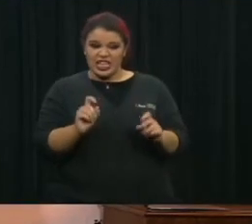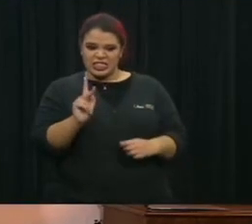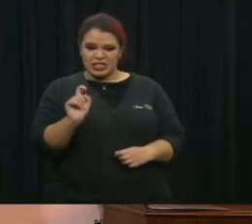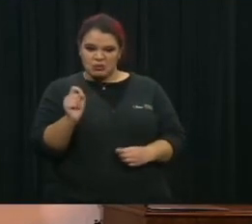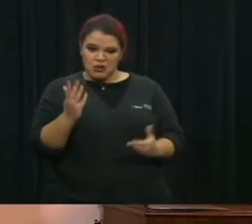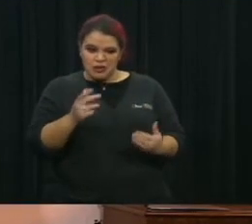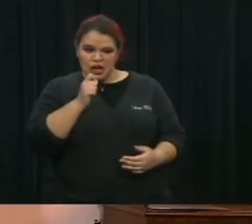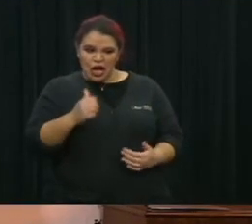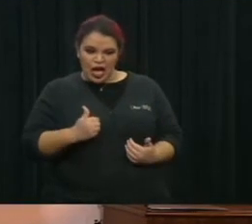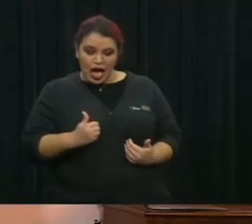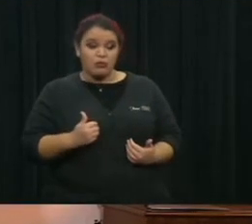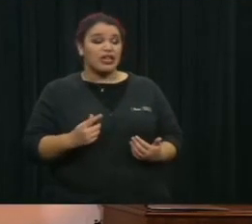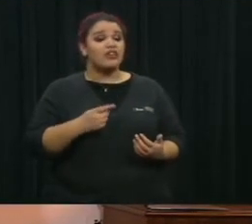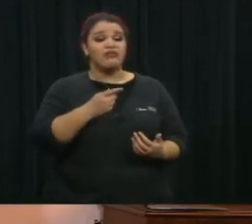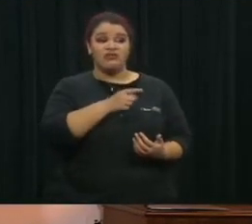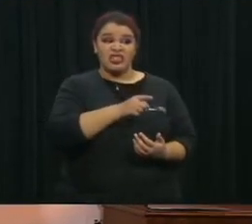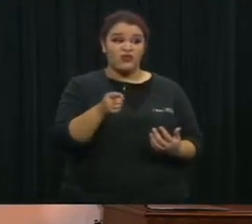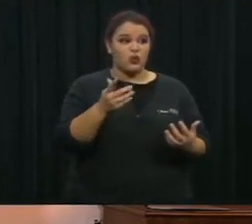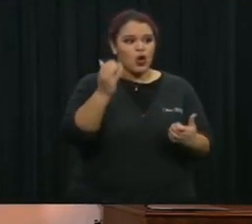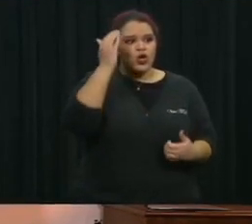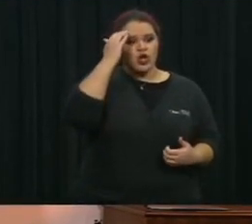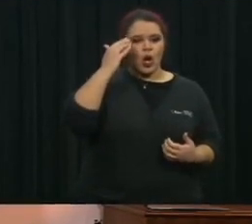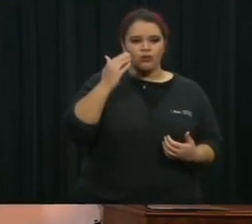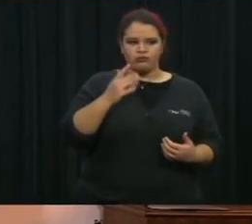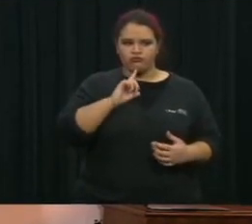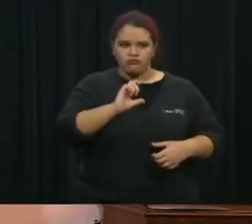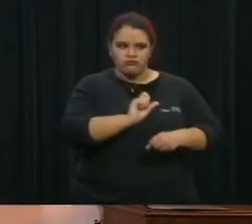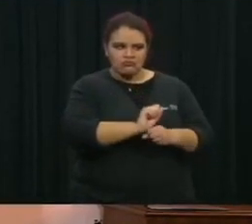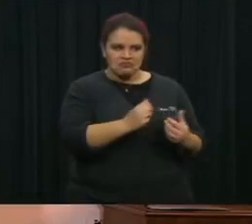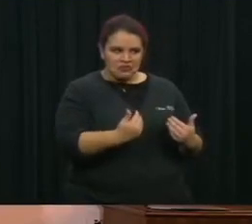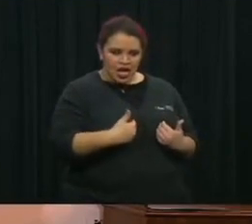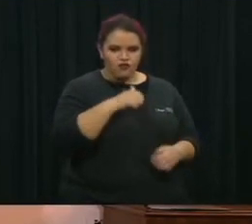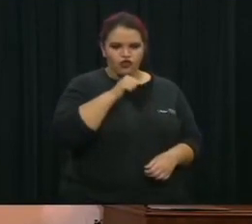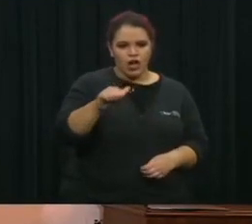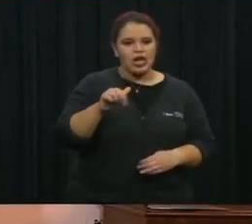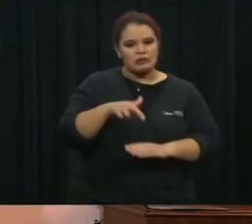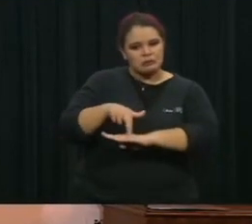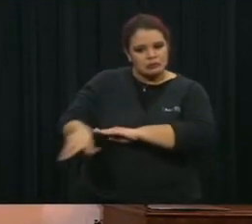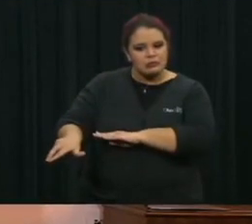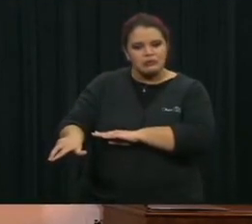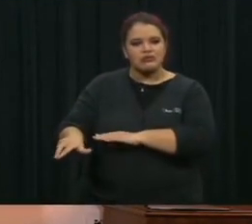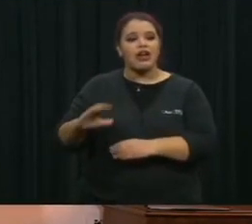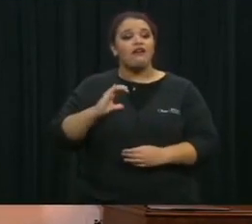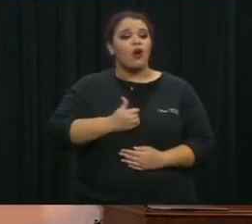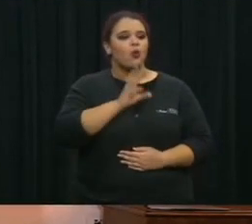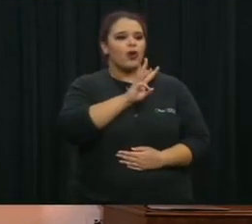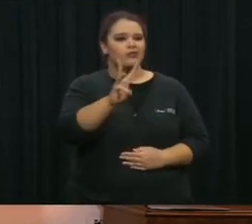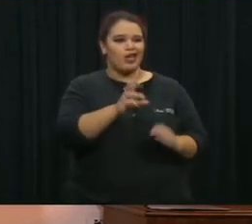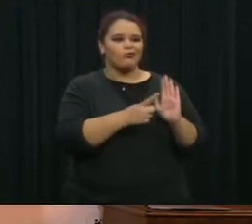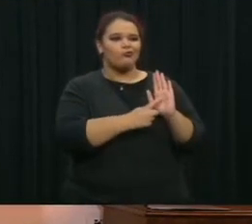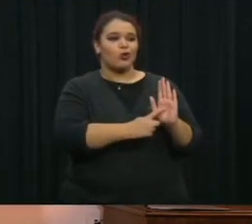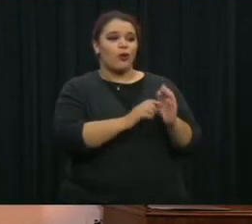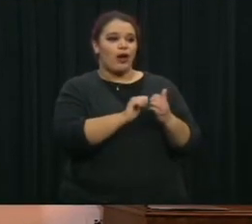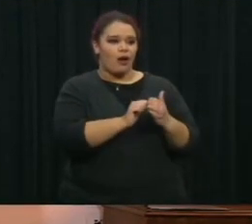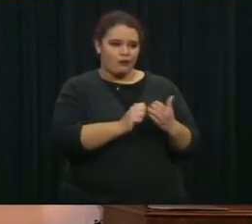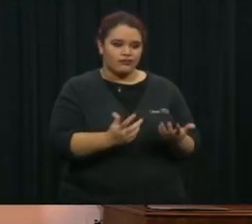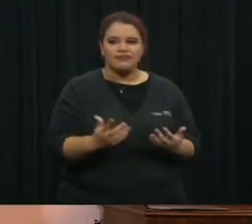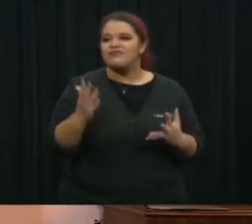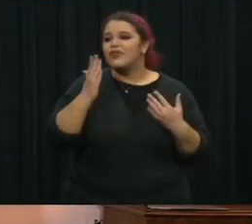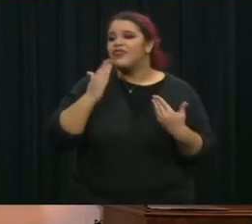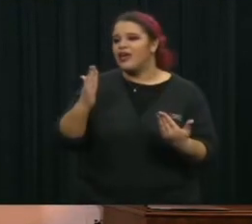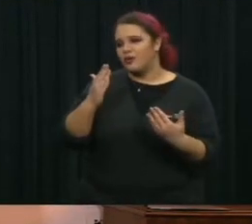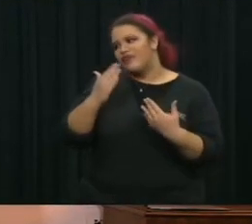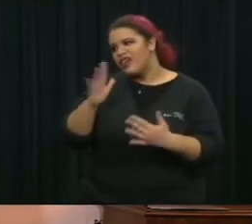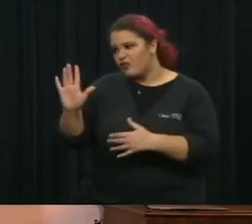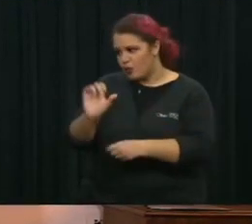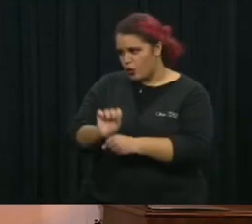quick result, get it to the Ohio Department of Health laboratory, and there's information on our website how to do that. Thank you, and thank you for your work. Thank